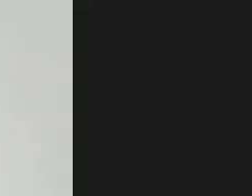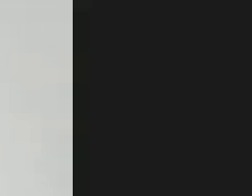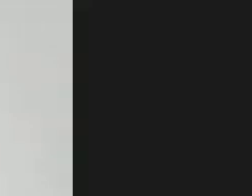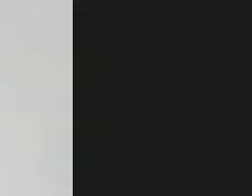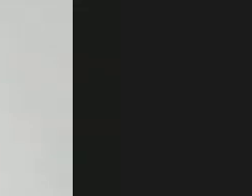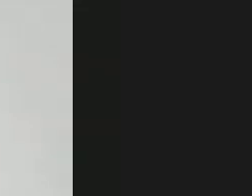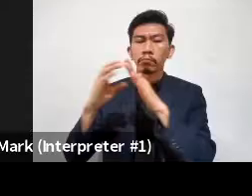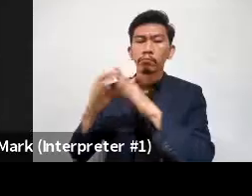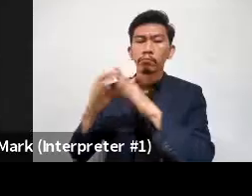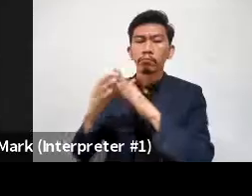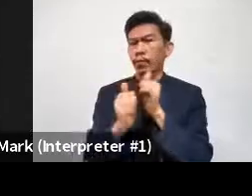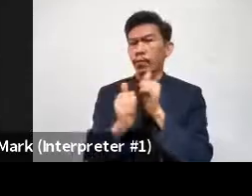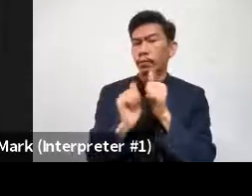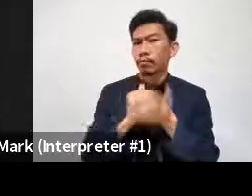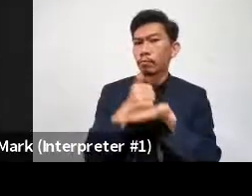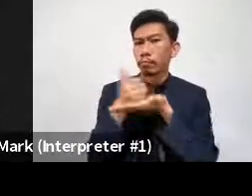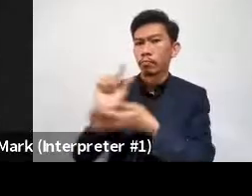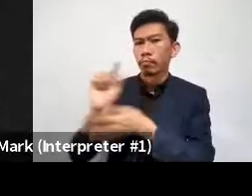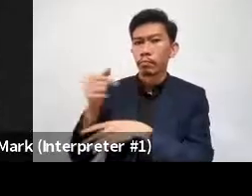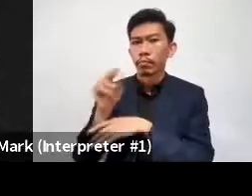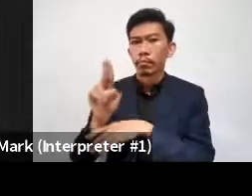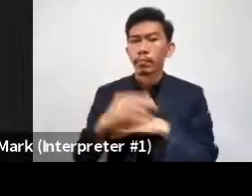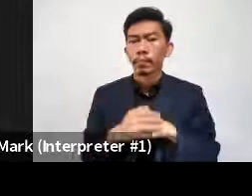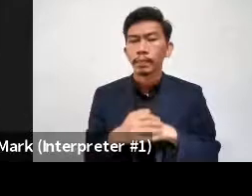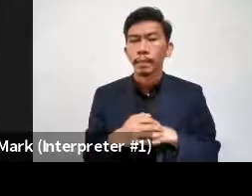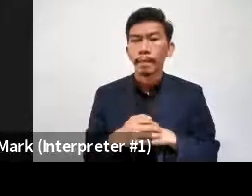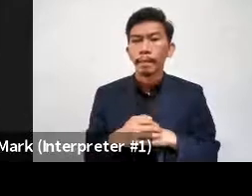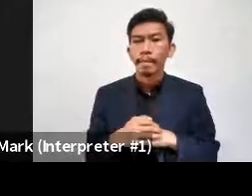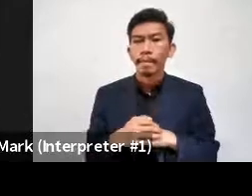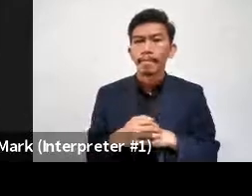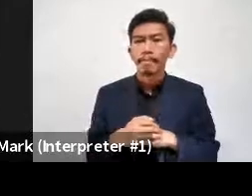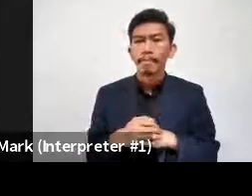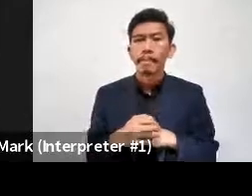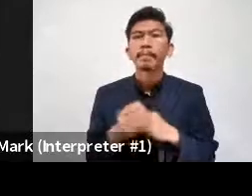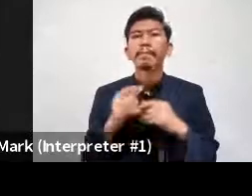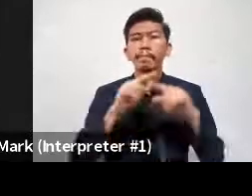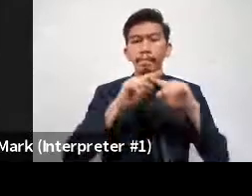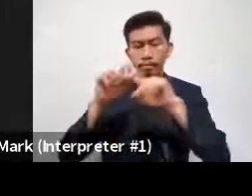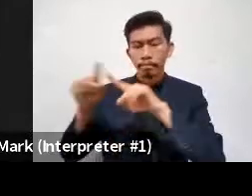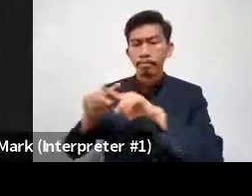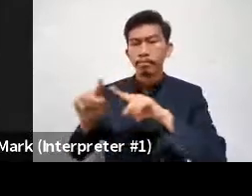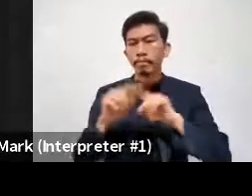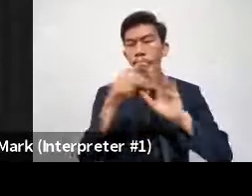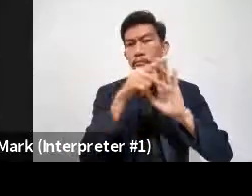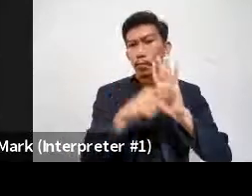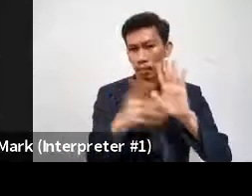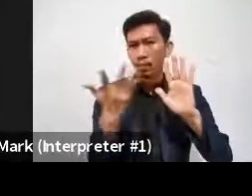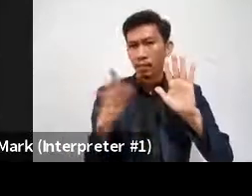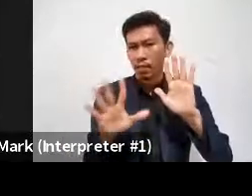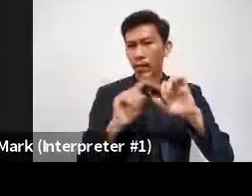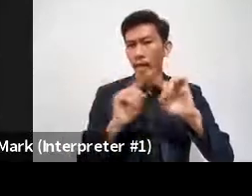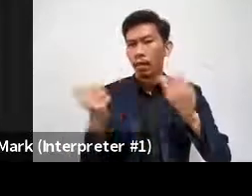actually mean? So we know we have a lot of policies in place, but the challenge has always